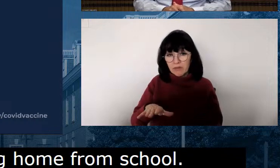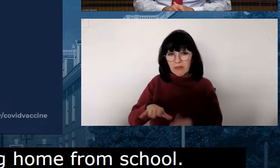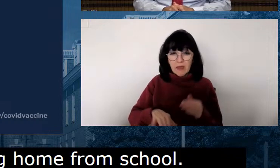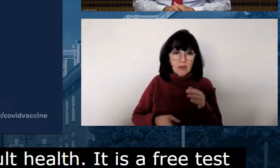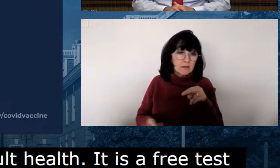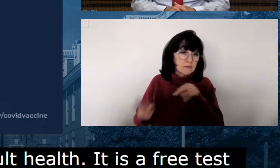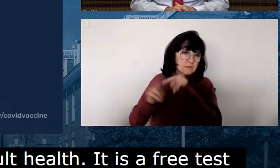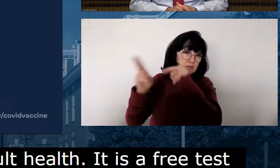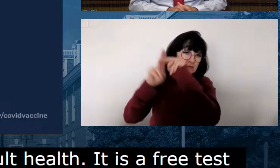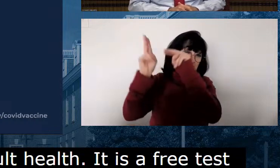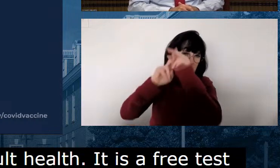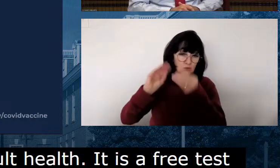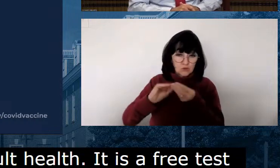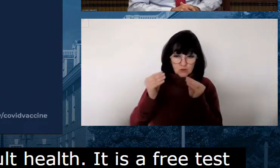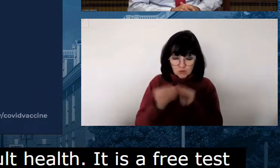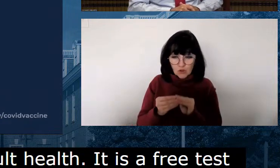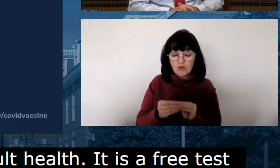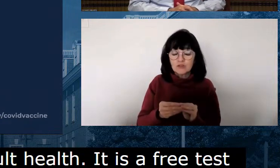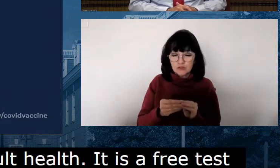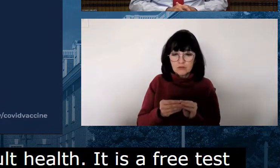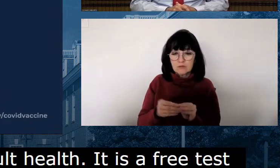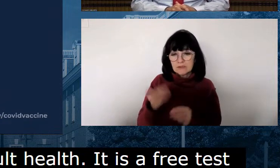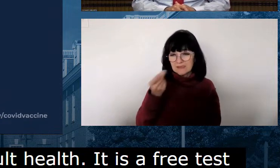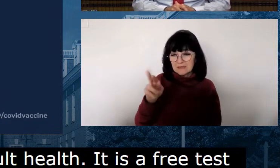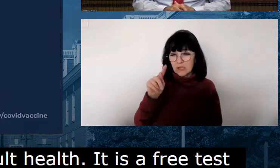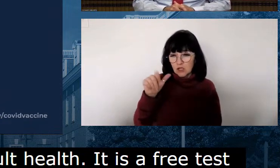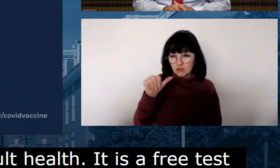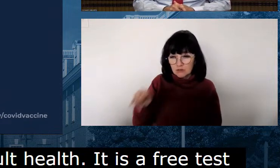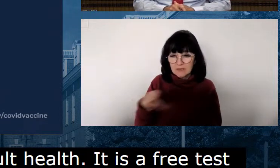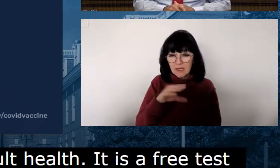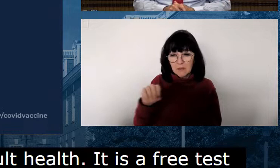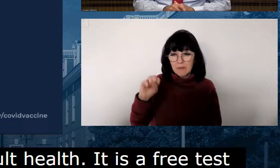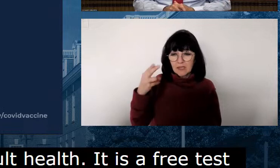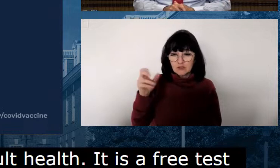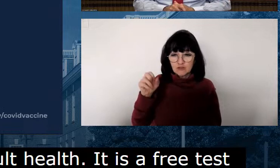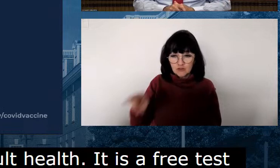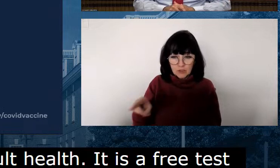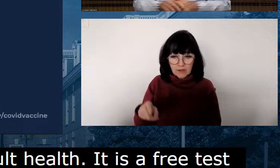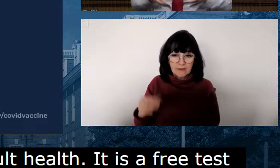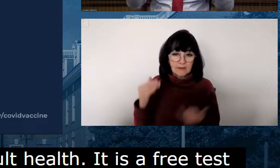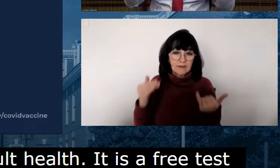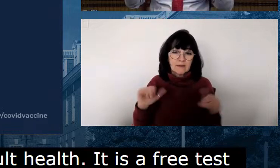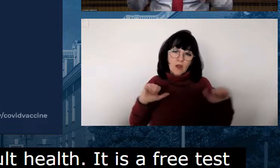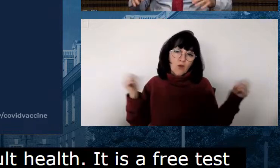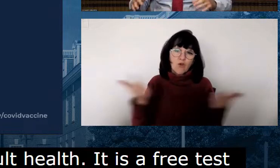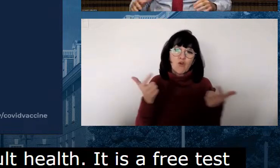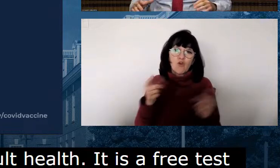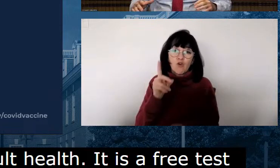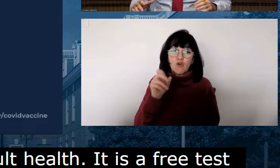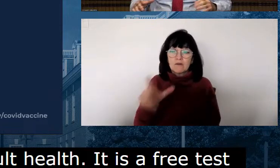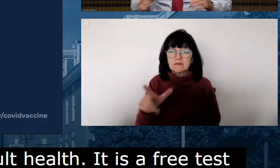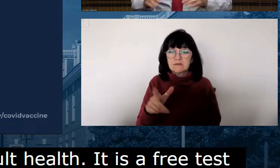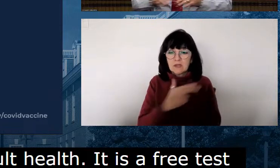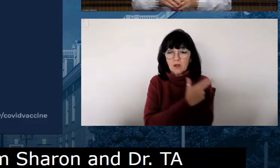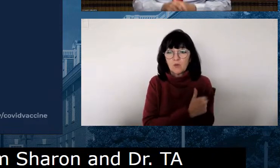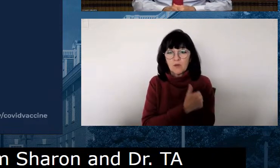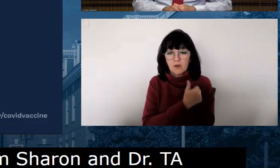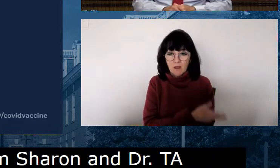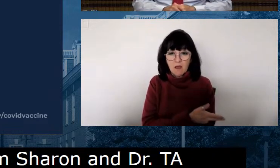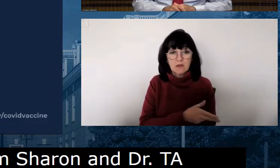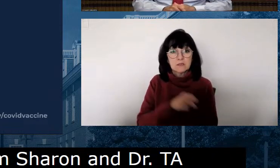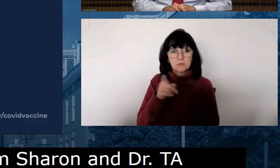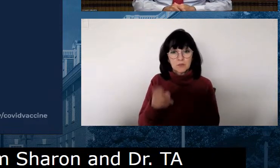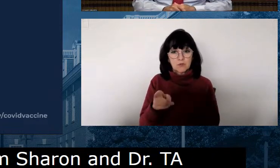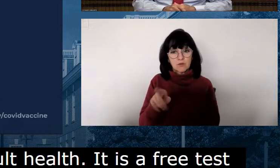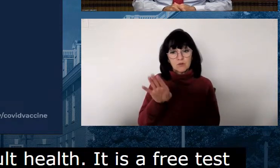and Dr. Tam next. All the Delaware hospitals now have postponed their elective surgeries. That means they're not going to have fewer people